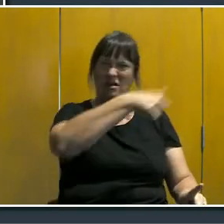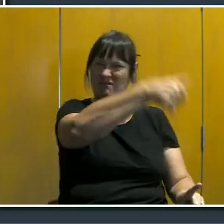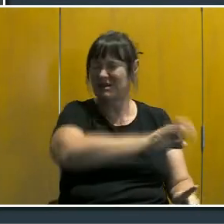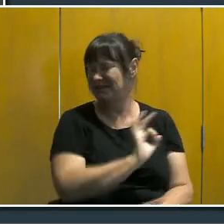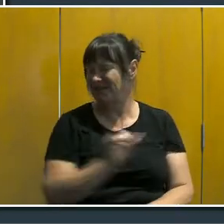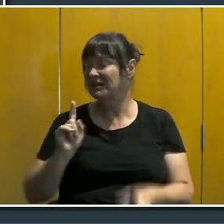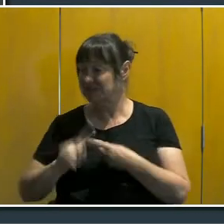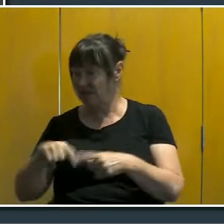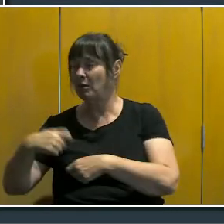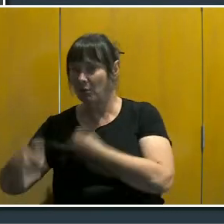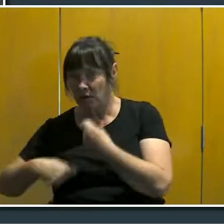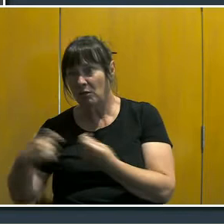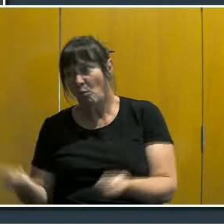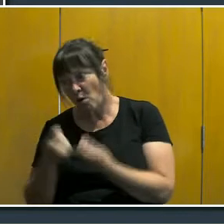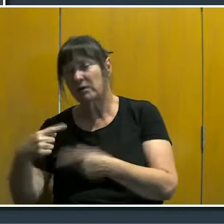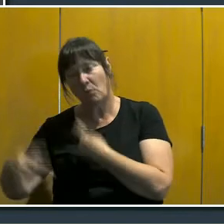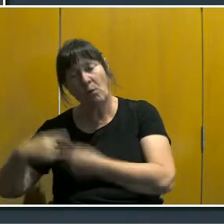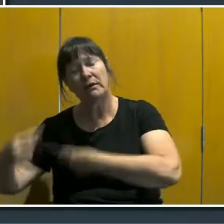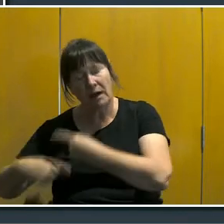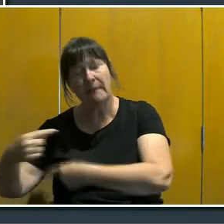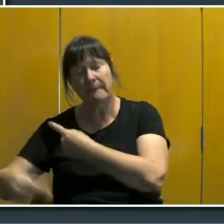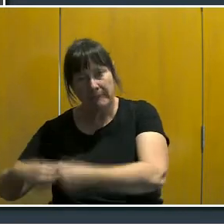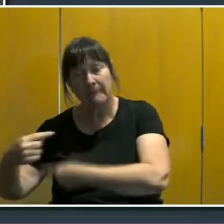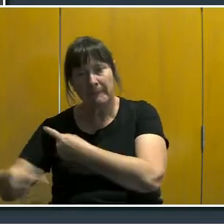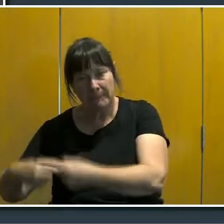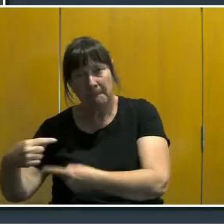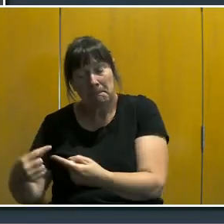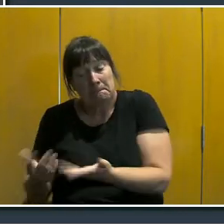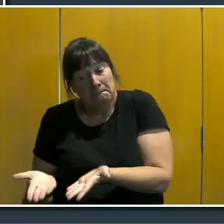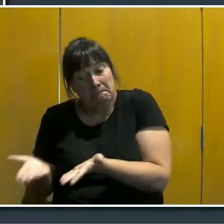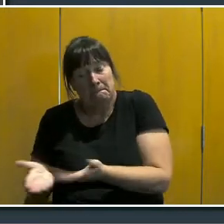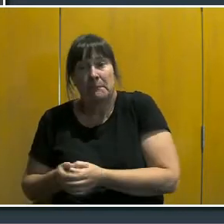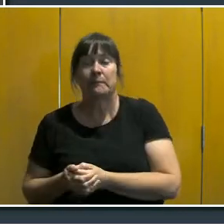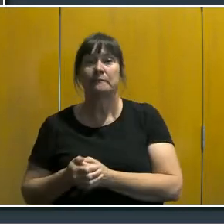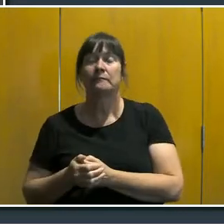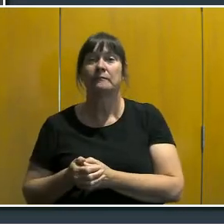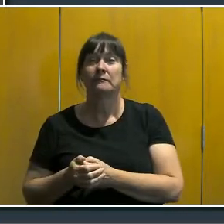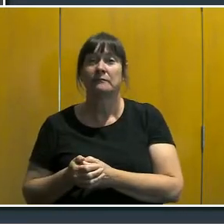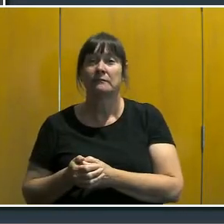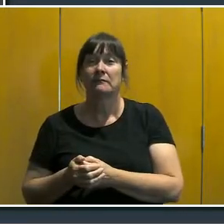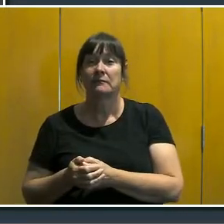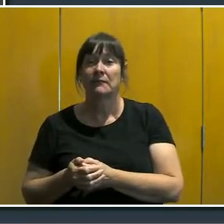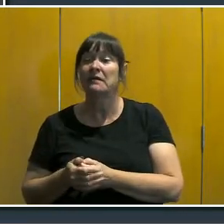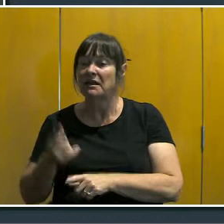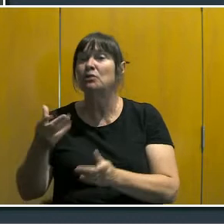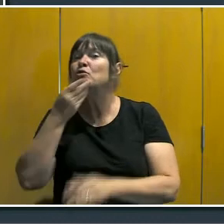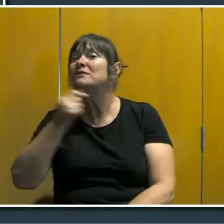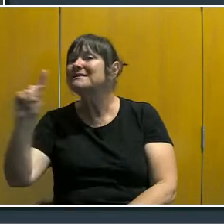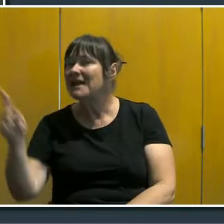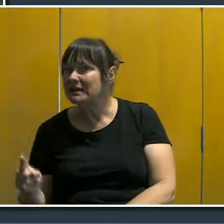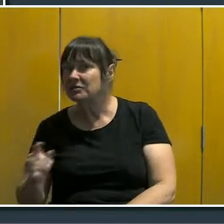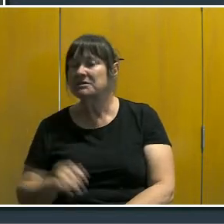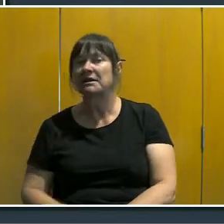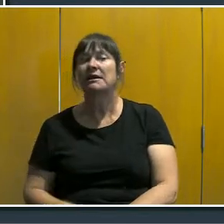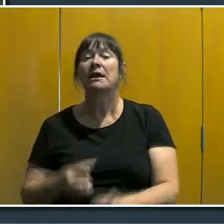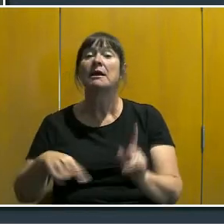day of the year. It constantly uses power. That's the way they're built. We also need electricity to run the filters,